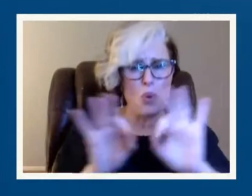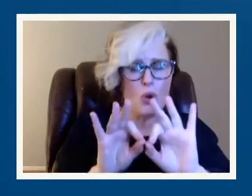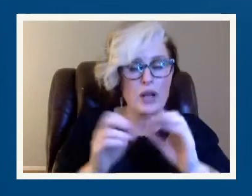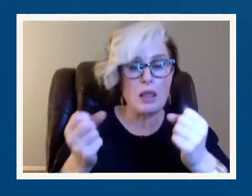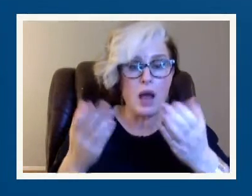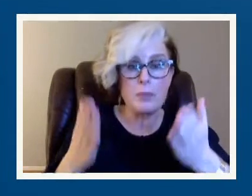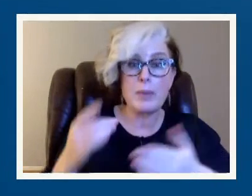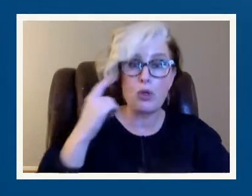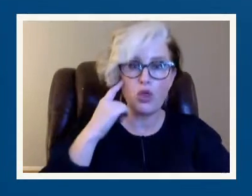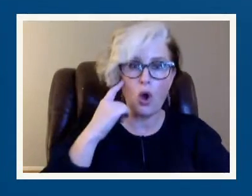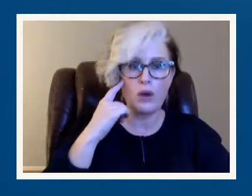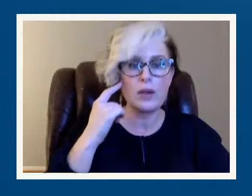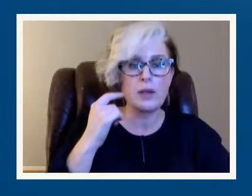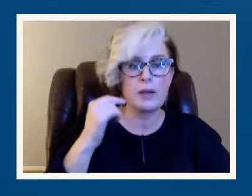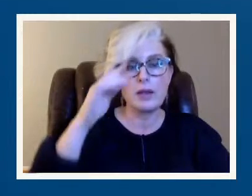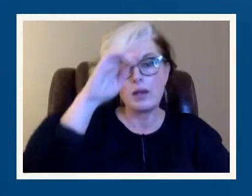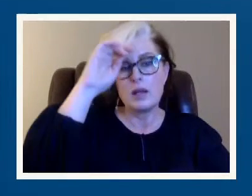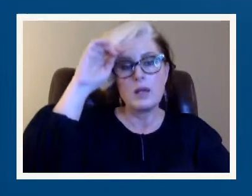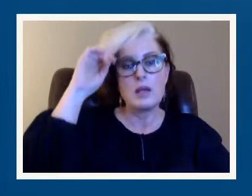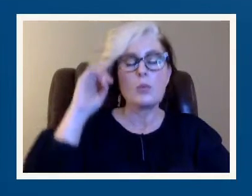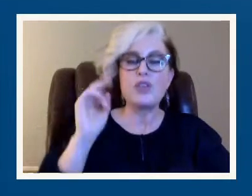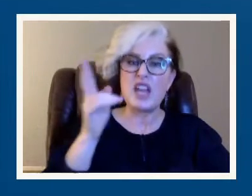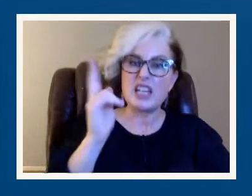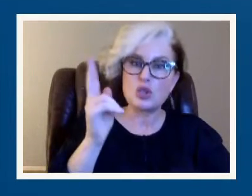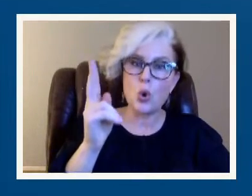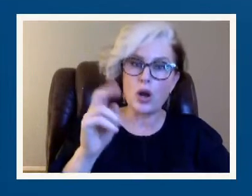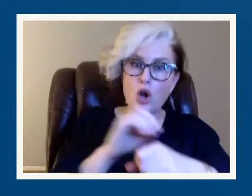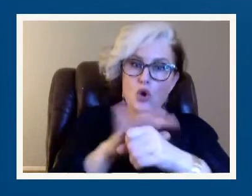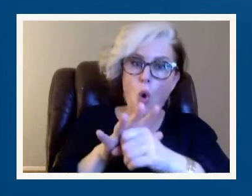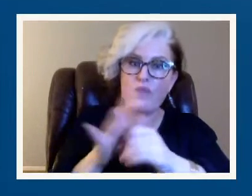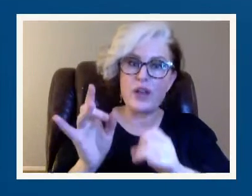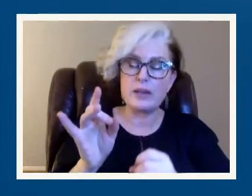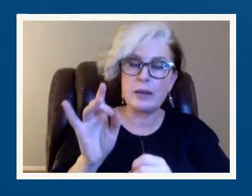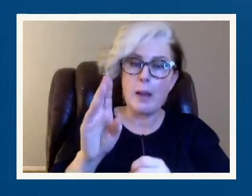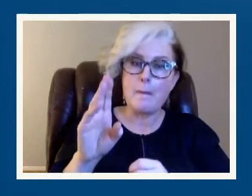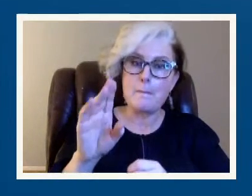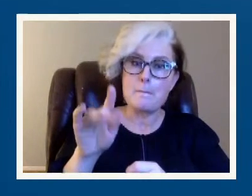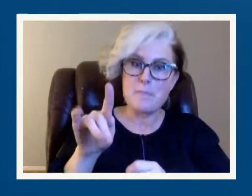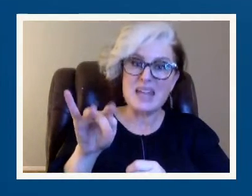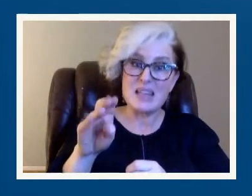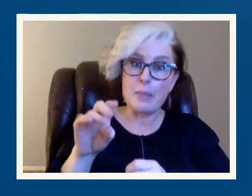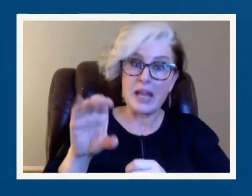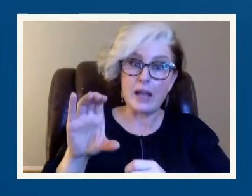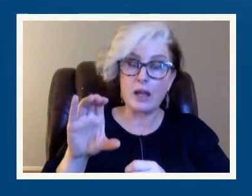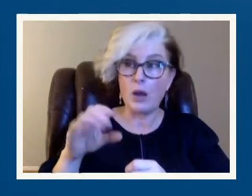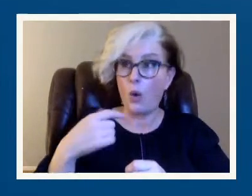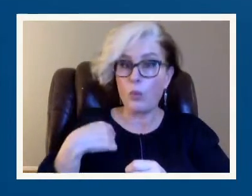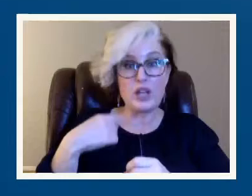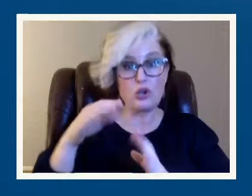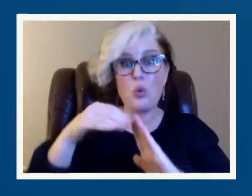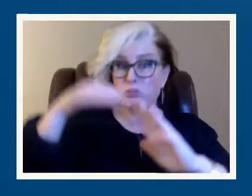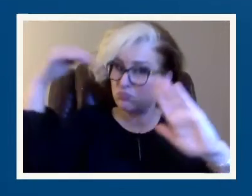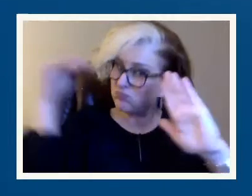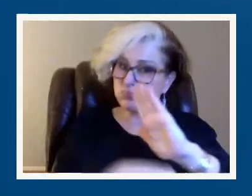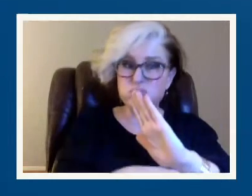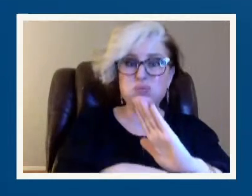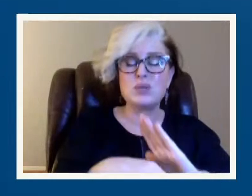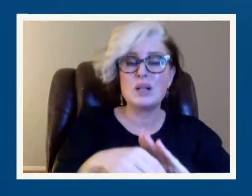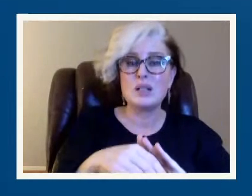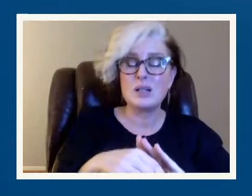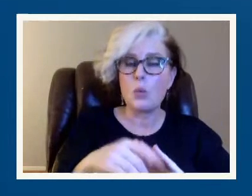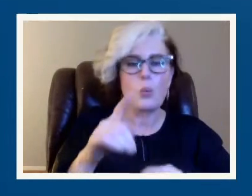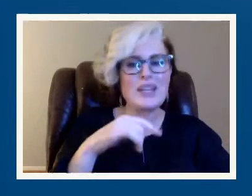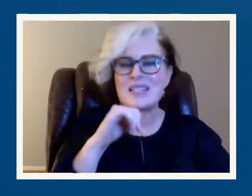thought with a historic pandemic like that and the shutdown that we would potentially go into a Great Depression. And we did